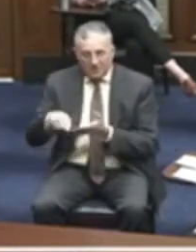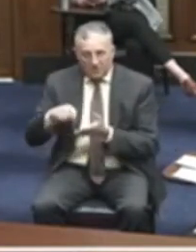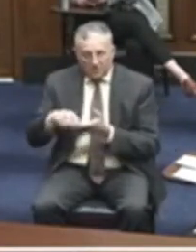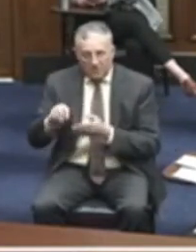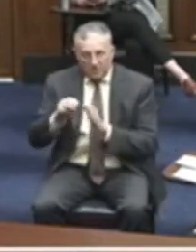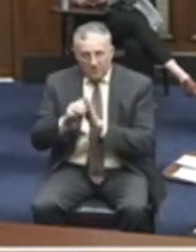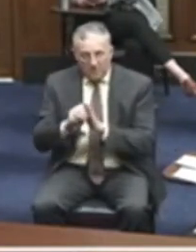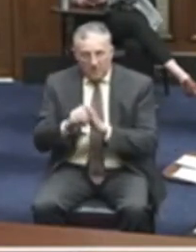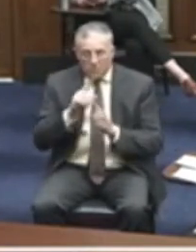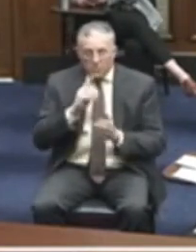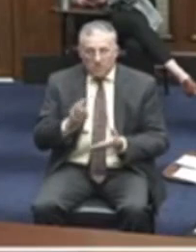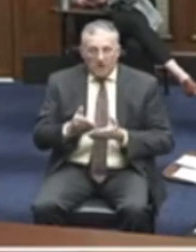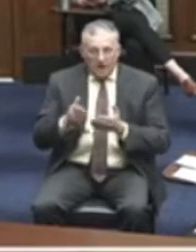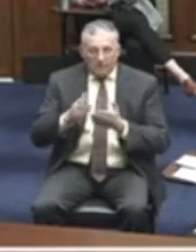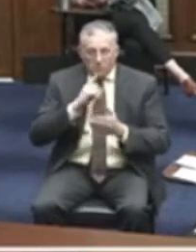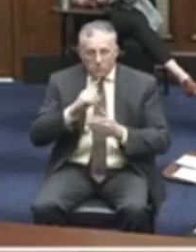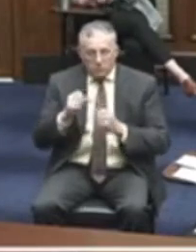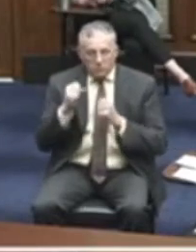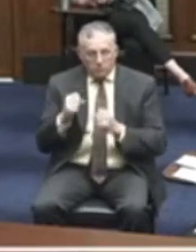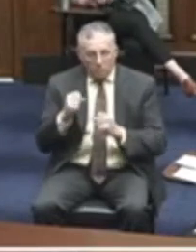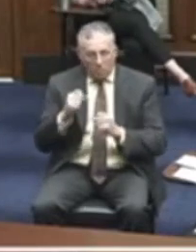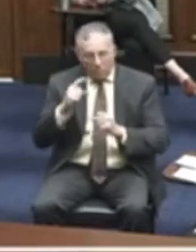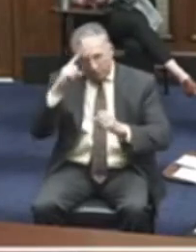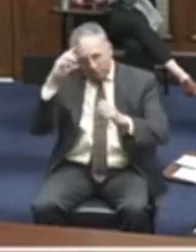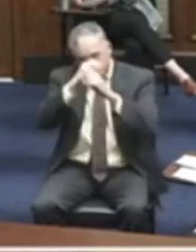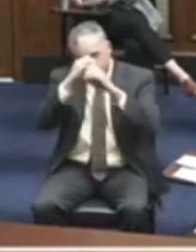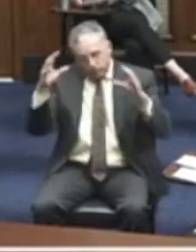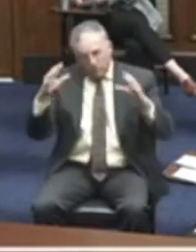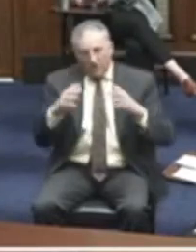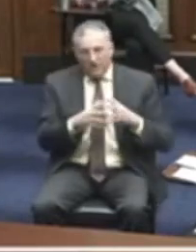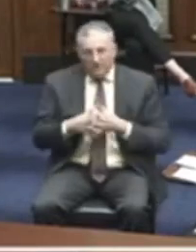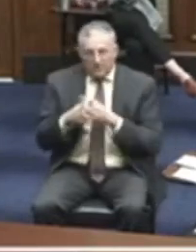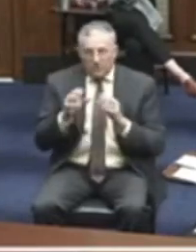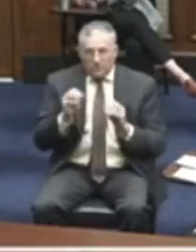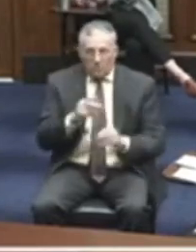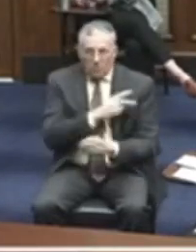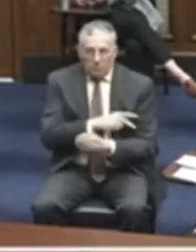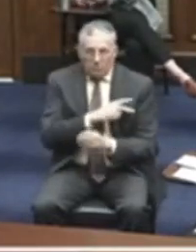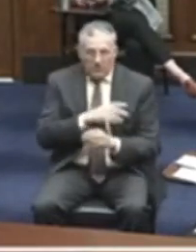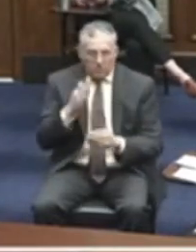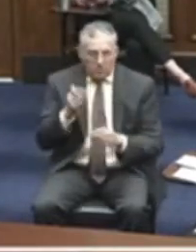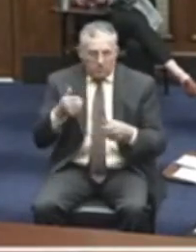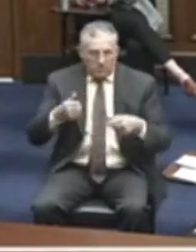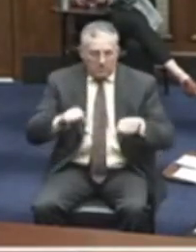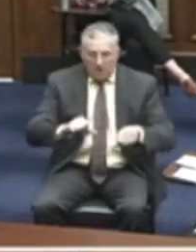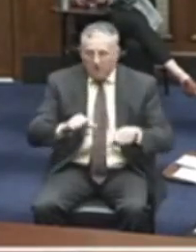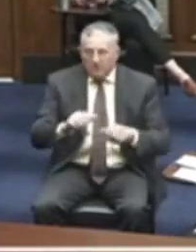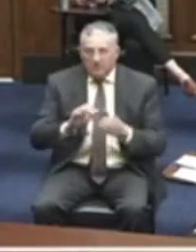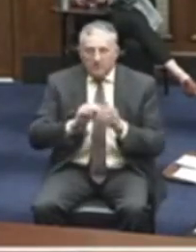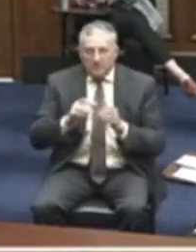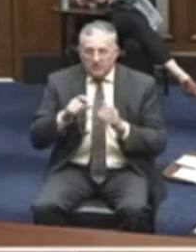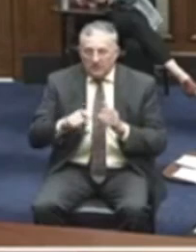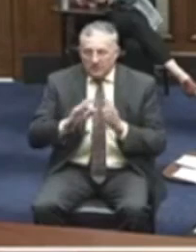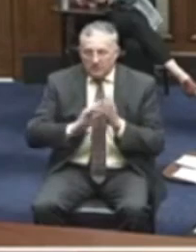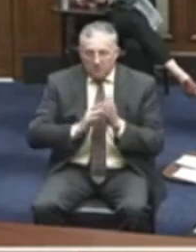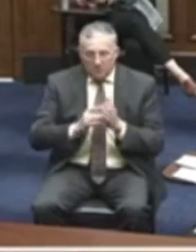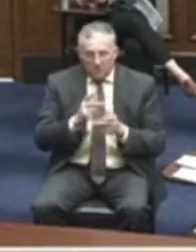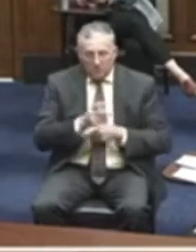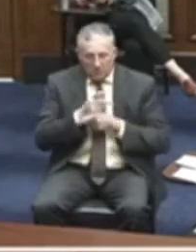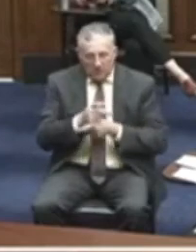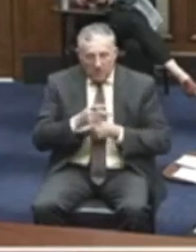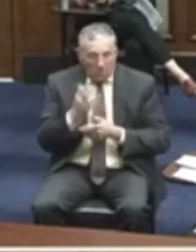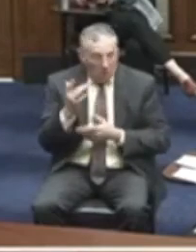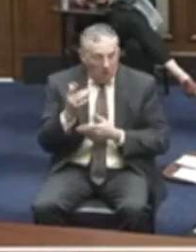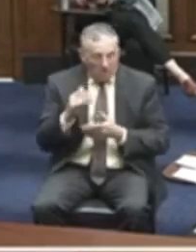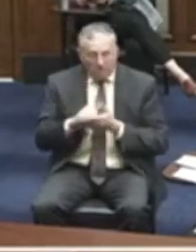a bold vision for an America where no patient is denied necessary medical care because it is